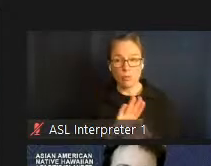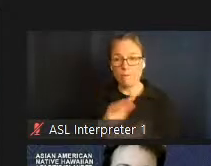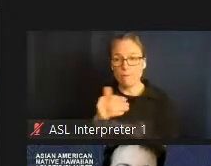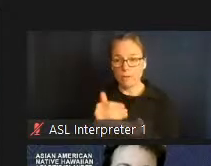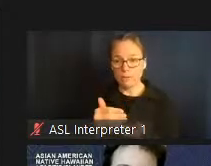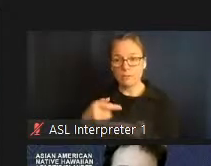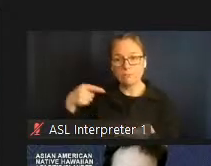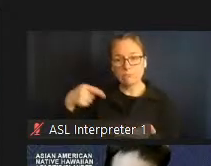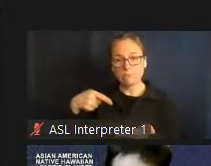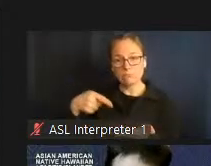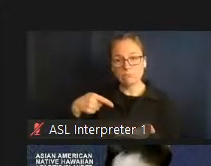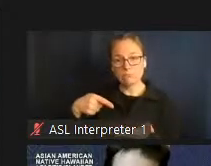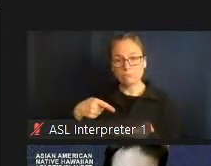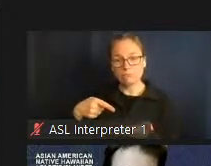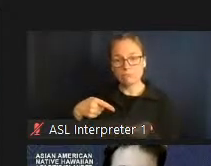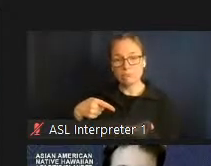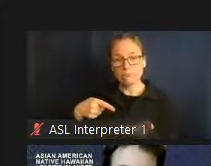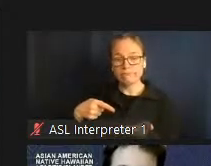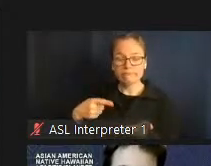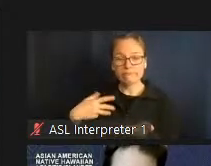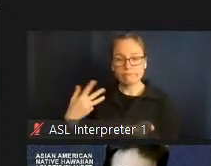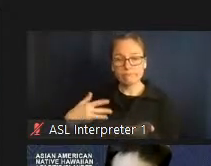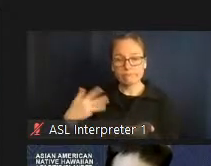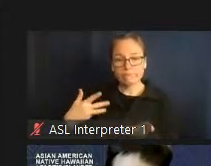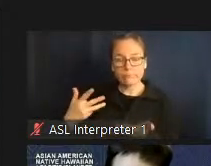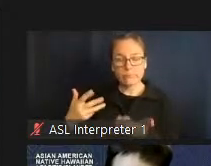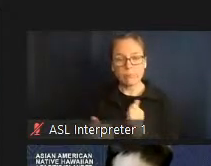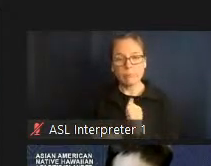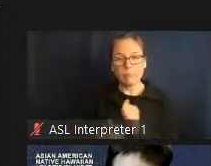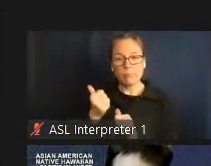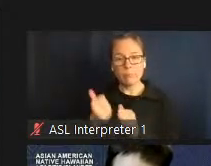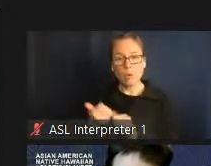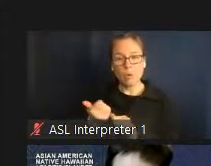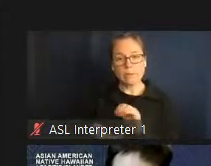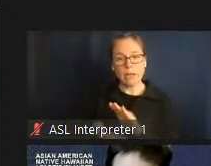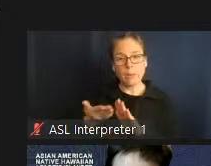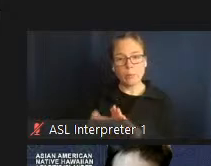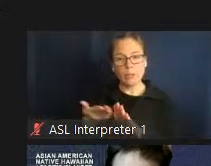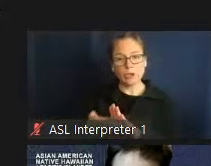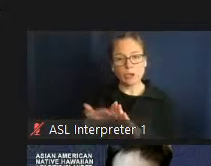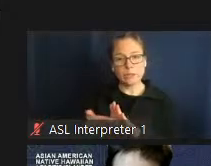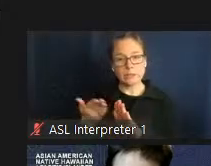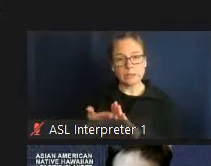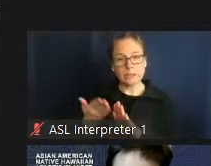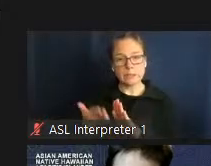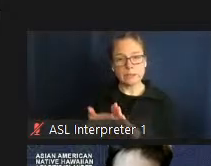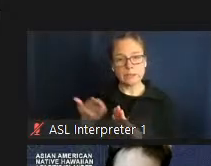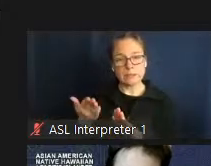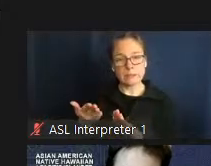where all of the majority of the operations and